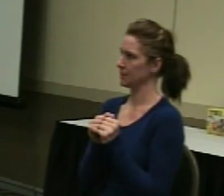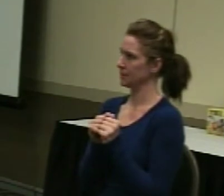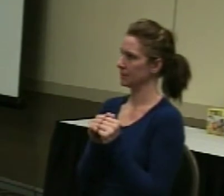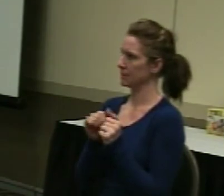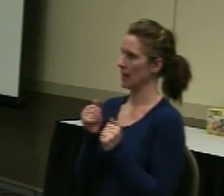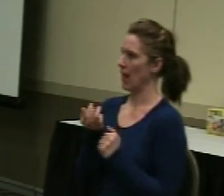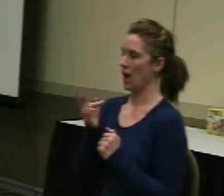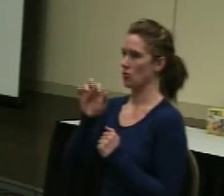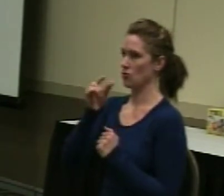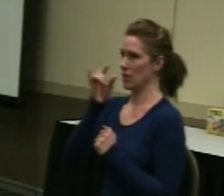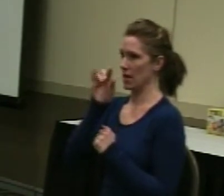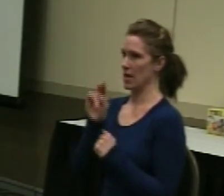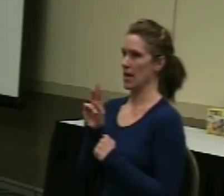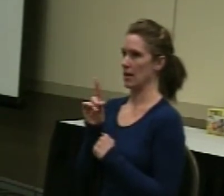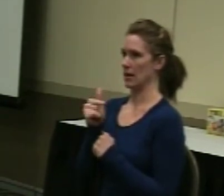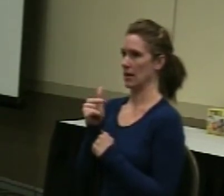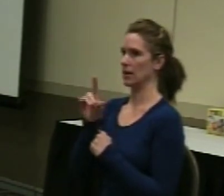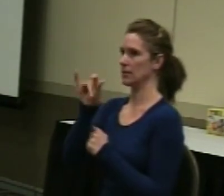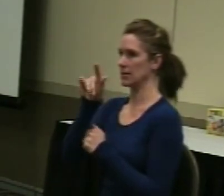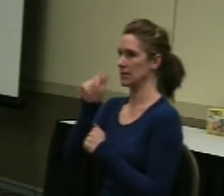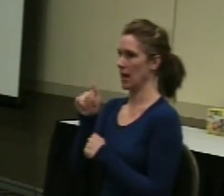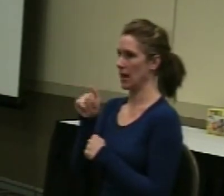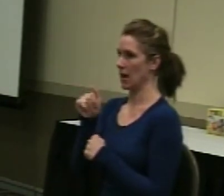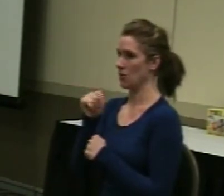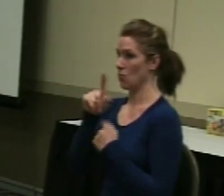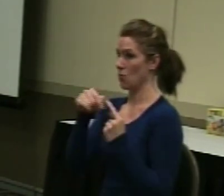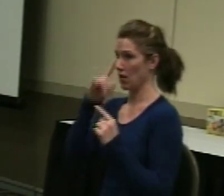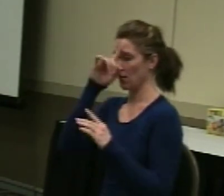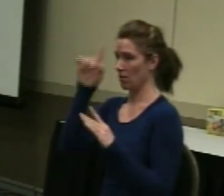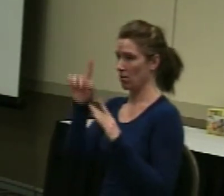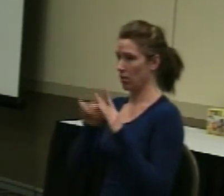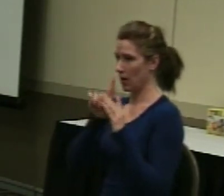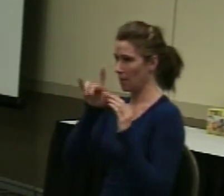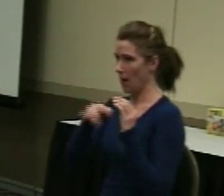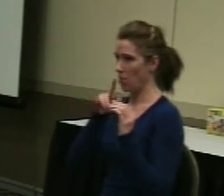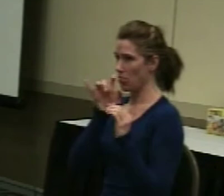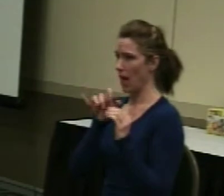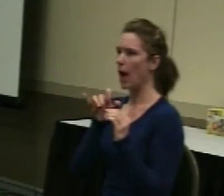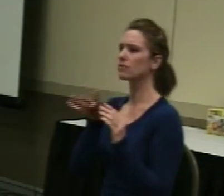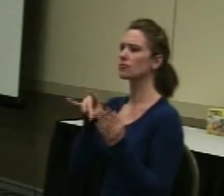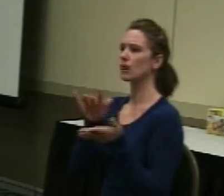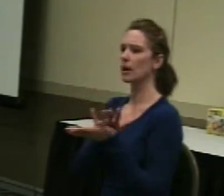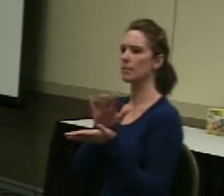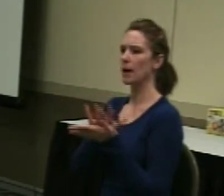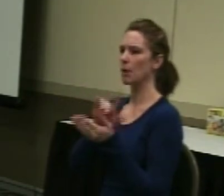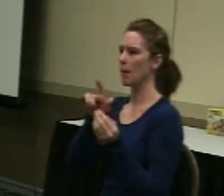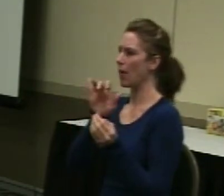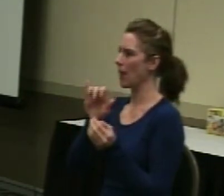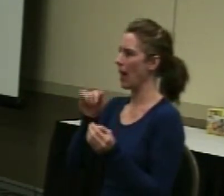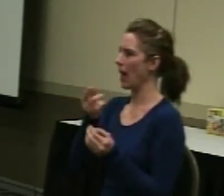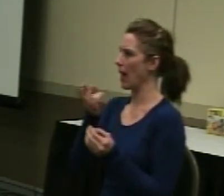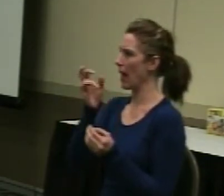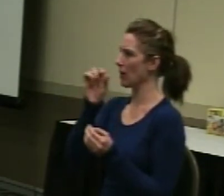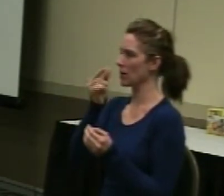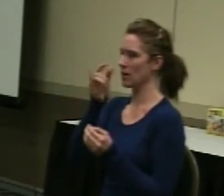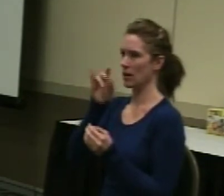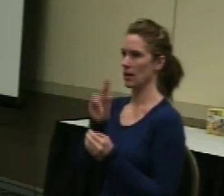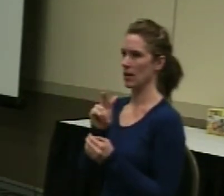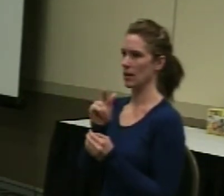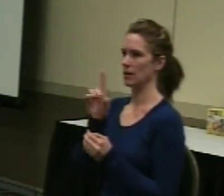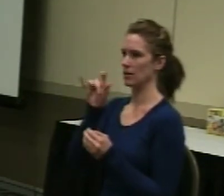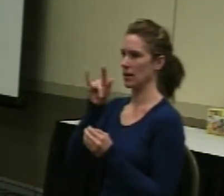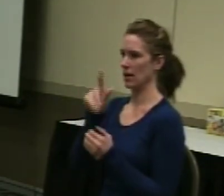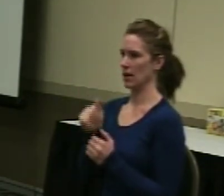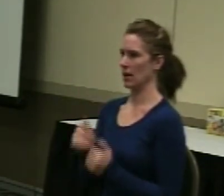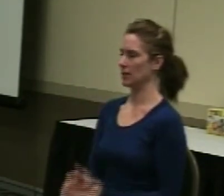we think about aggregating data, you might try to find your sheet there on aggregating data, and then